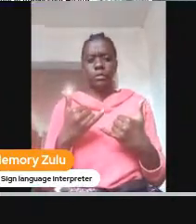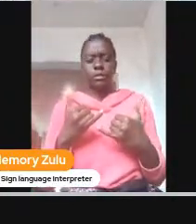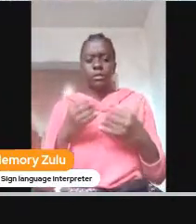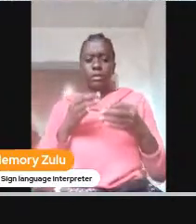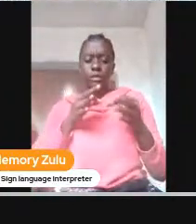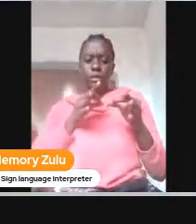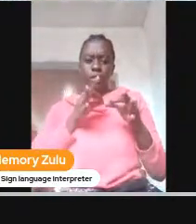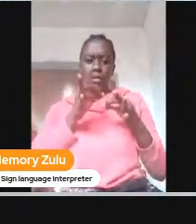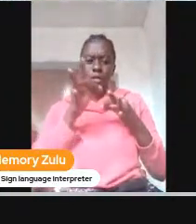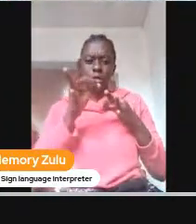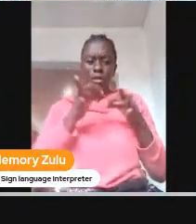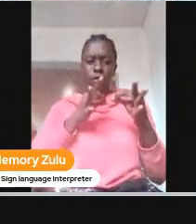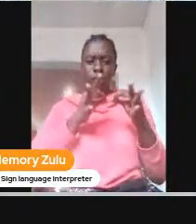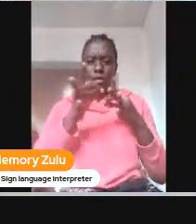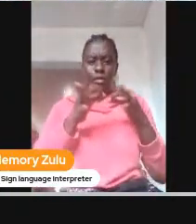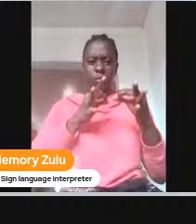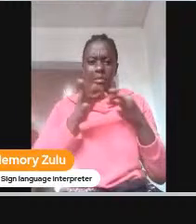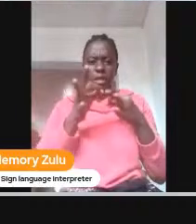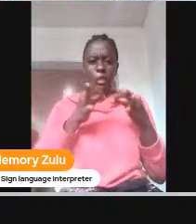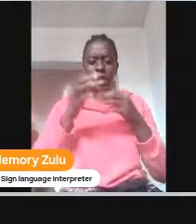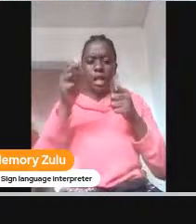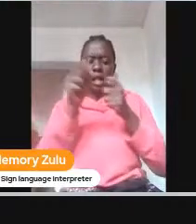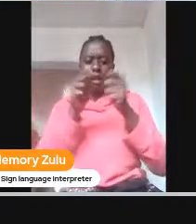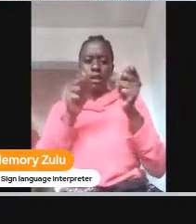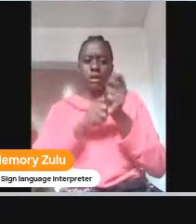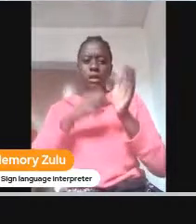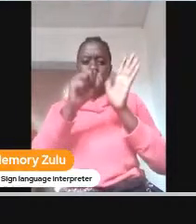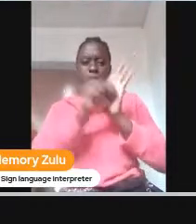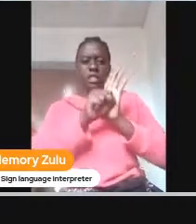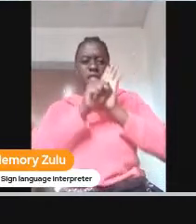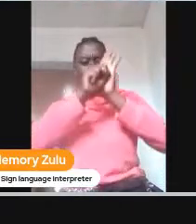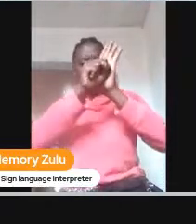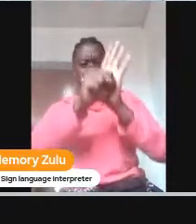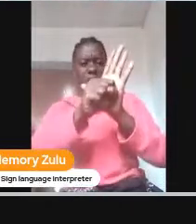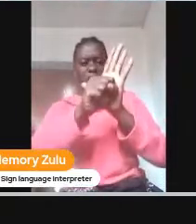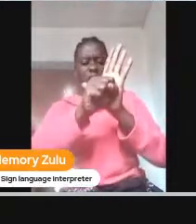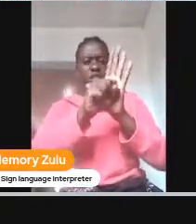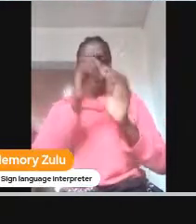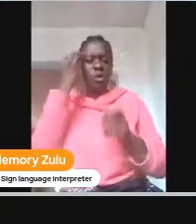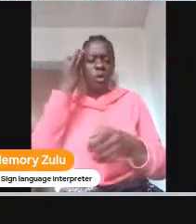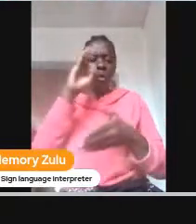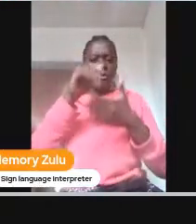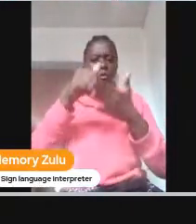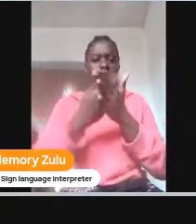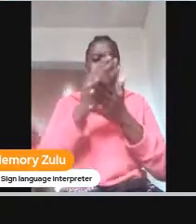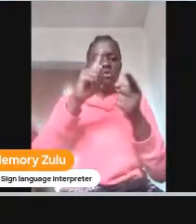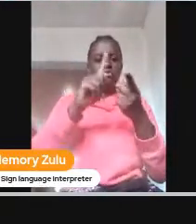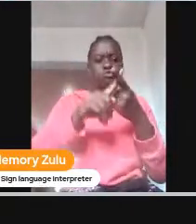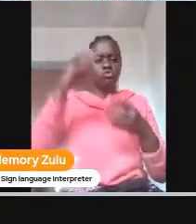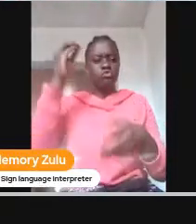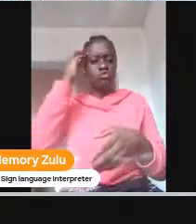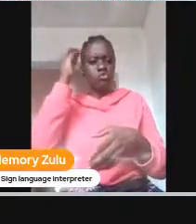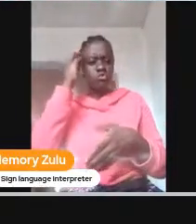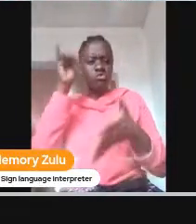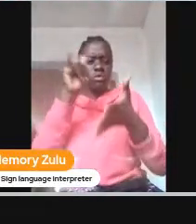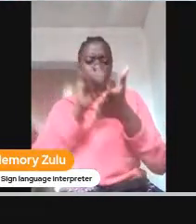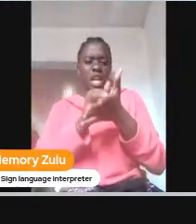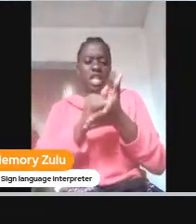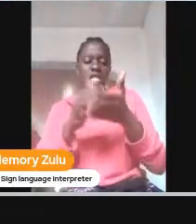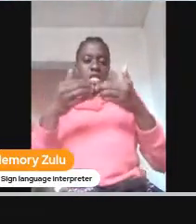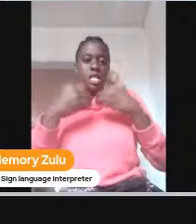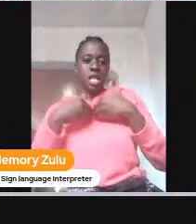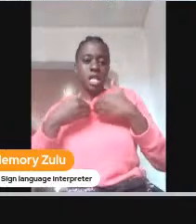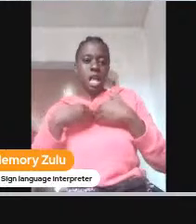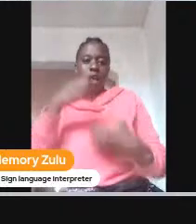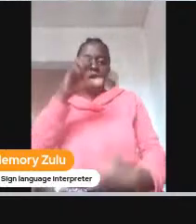specific signs and symptoms of the infections Monida just defined for us? That's